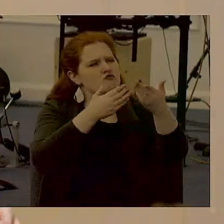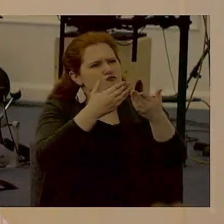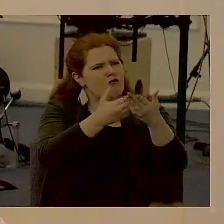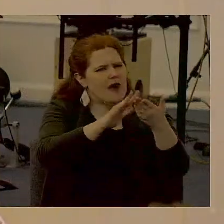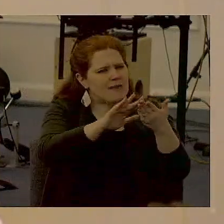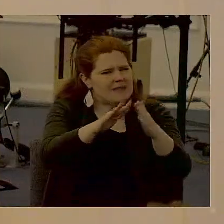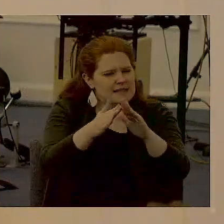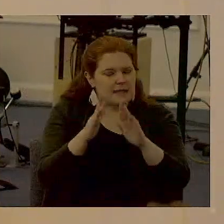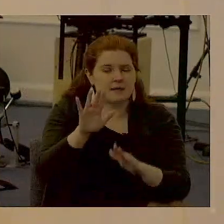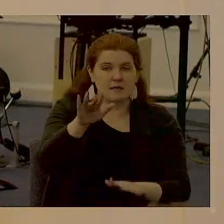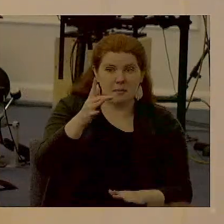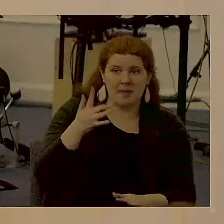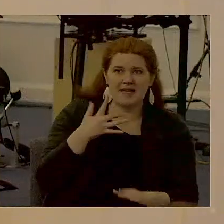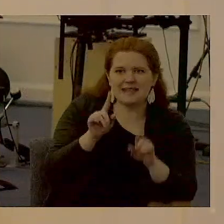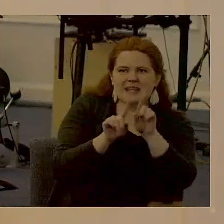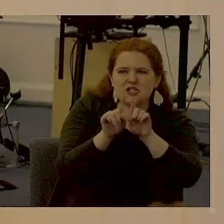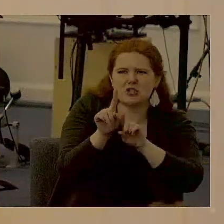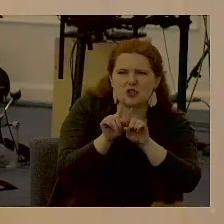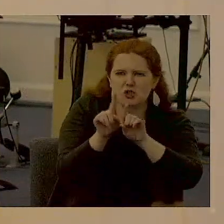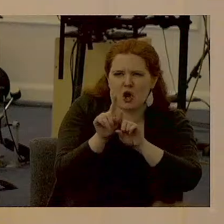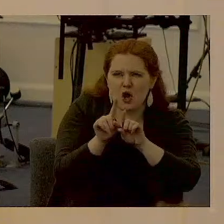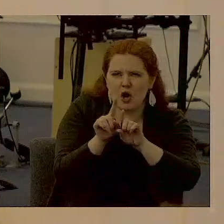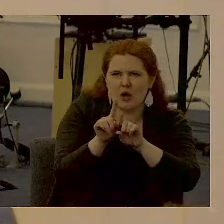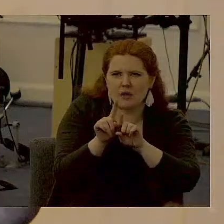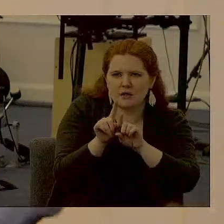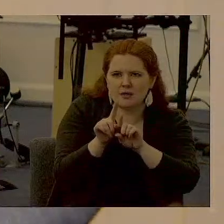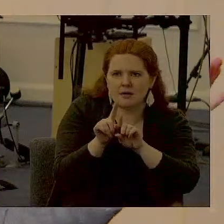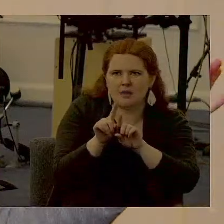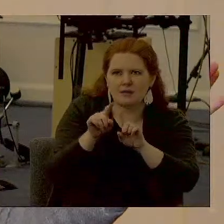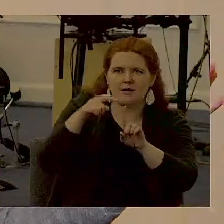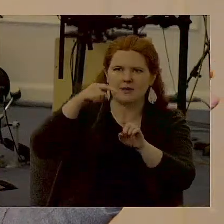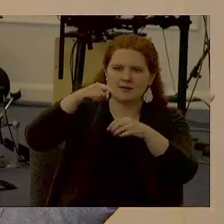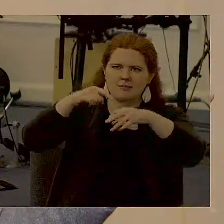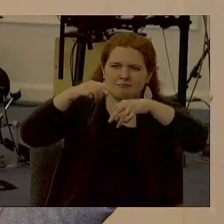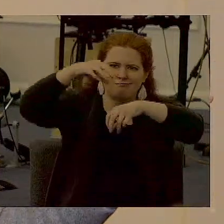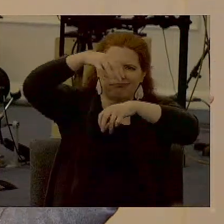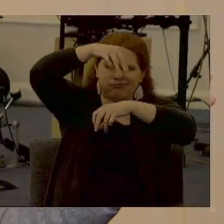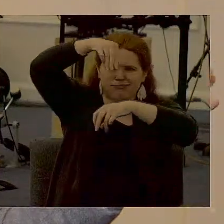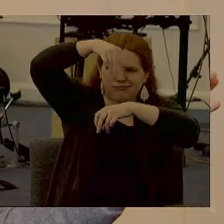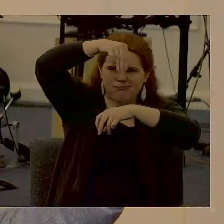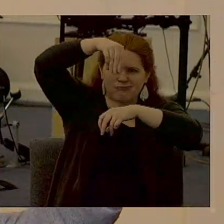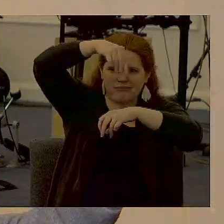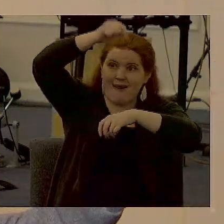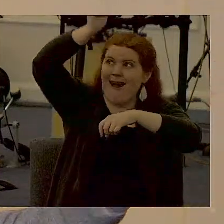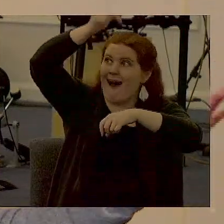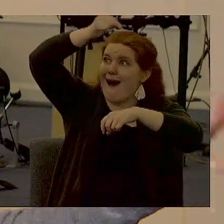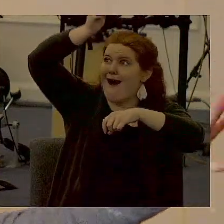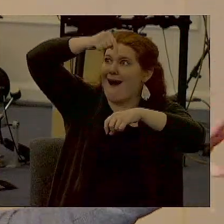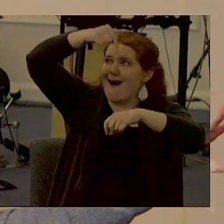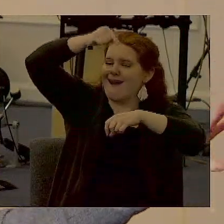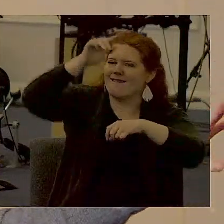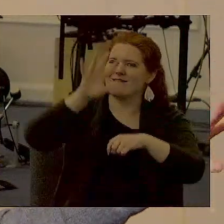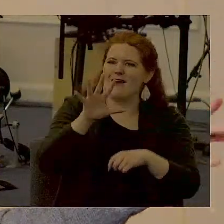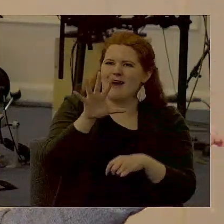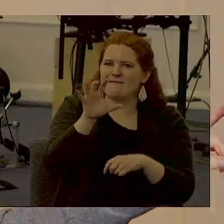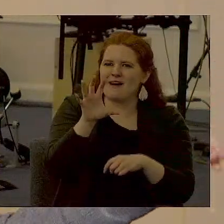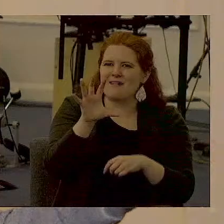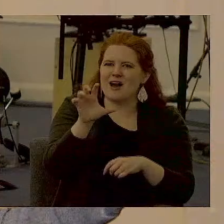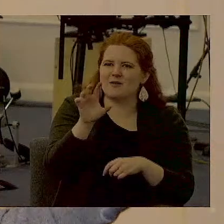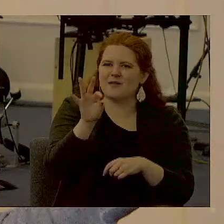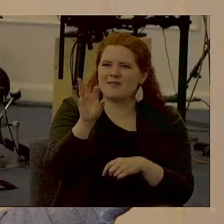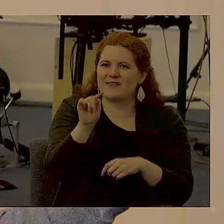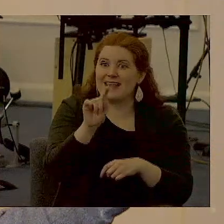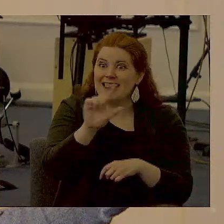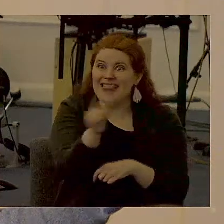But normally stars don't kind of hover in front of you and then say, in 500 feet,